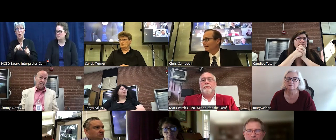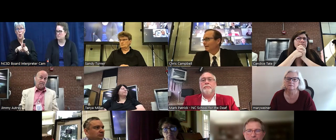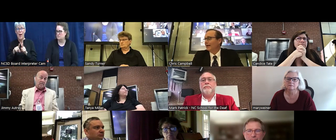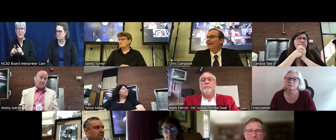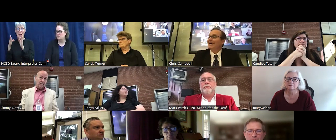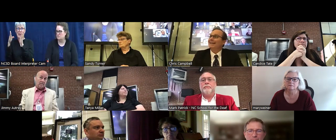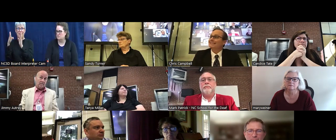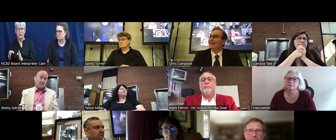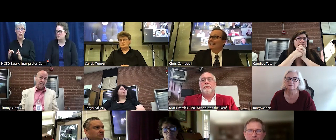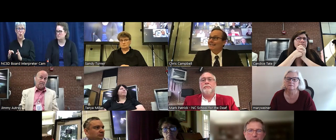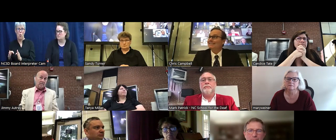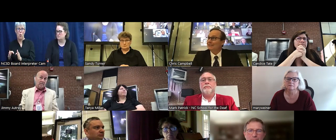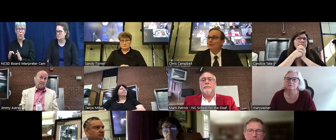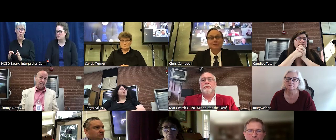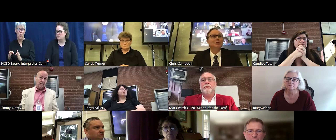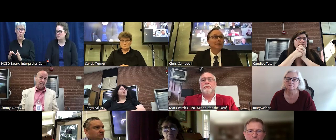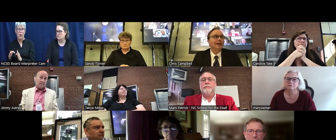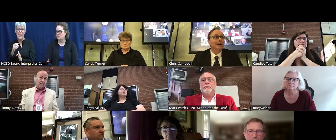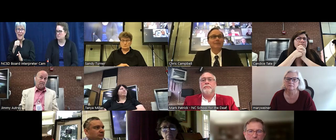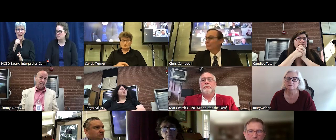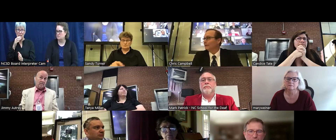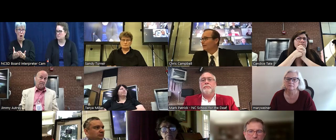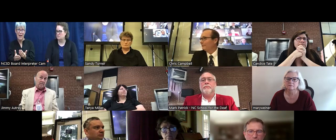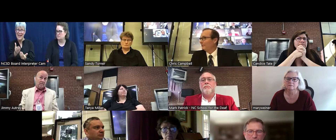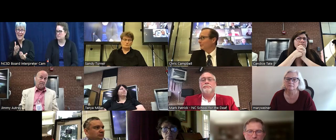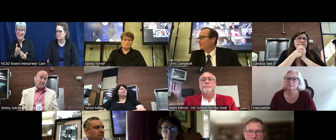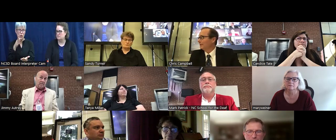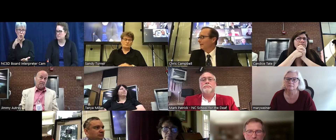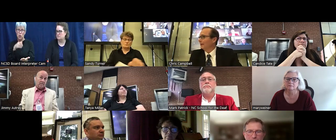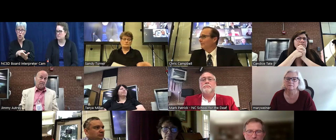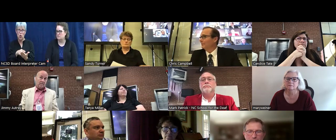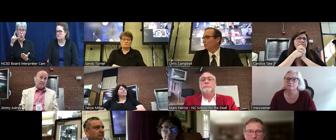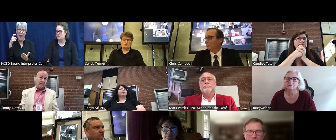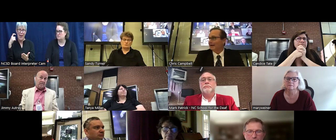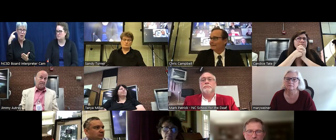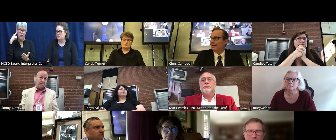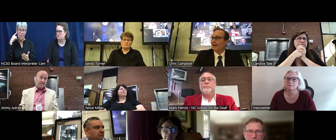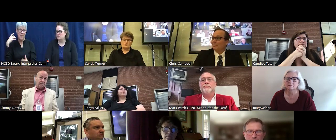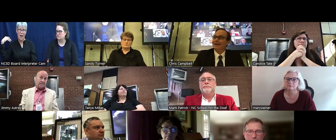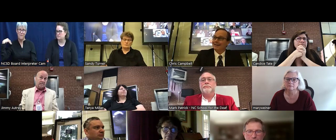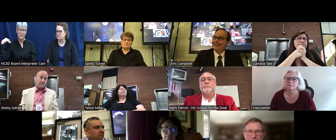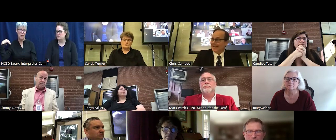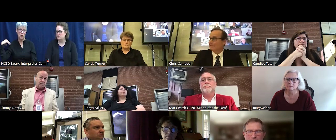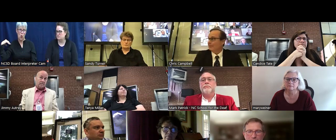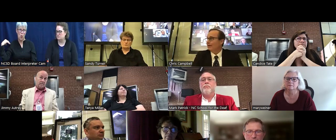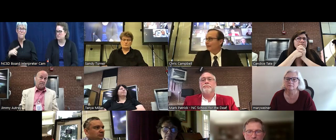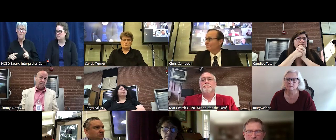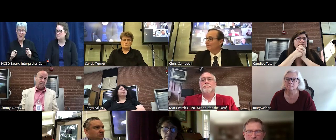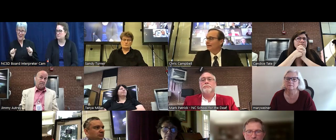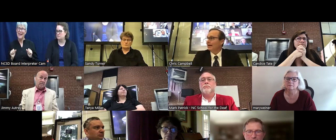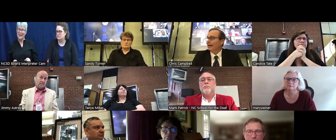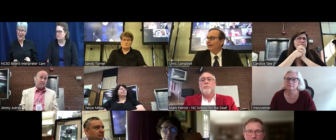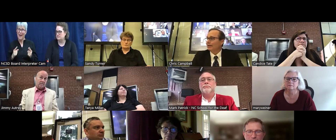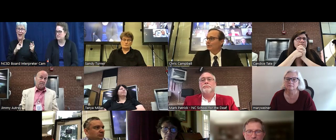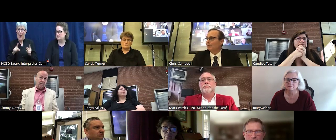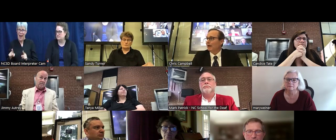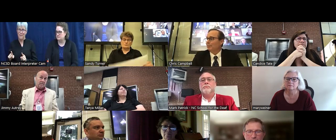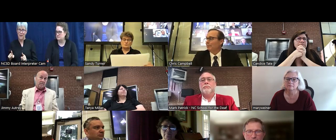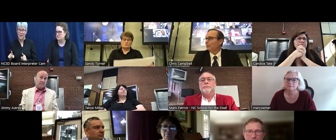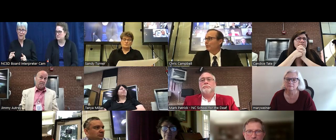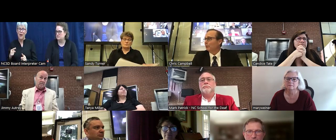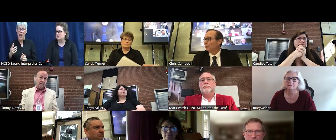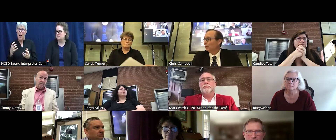capacity. It is not easy to sue a government official in their individual capacity, but it can be done. And I like to